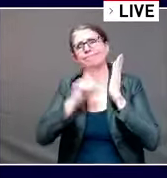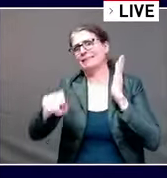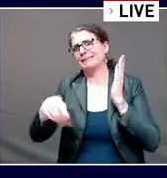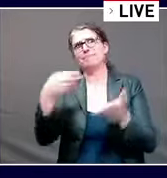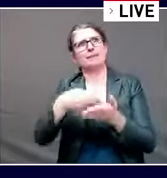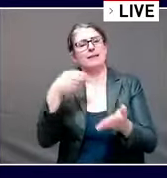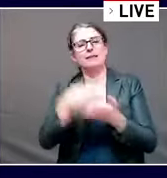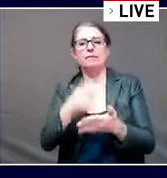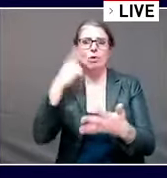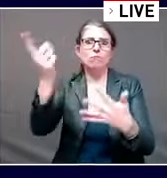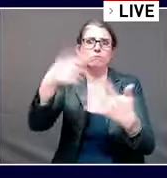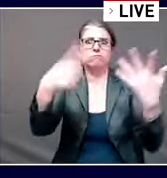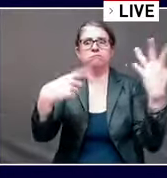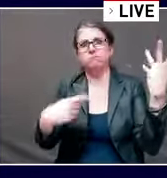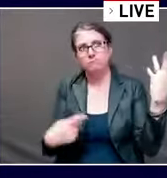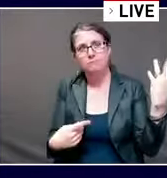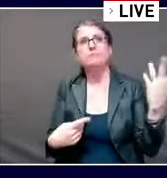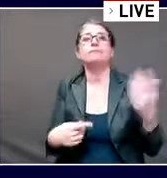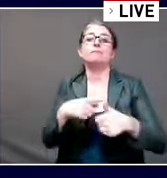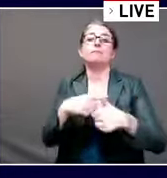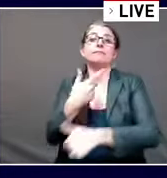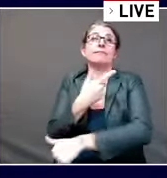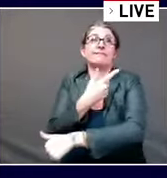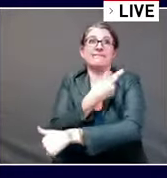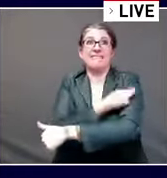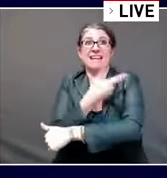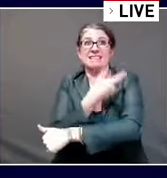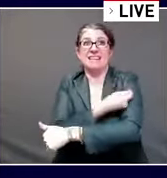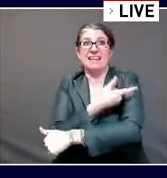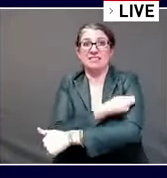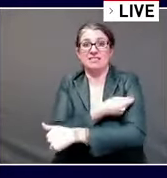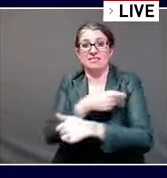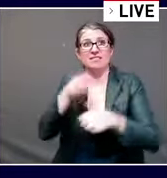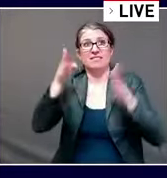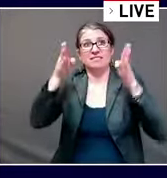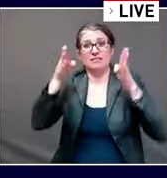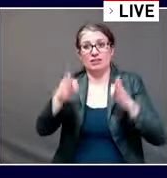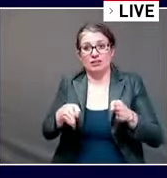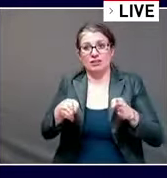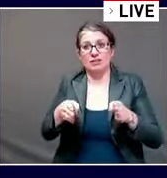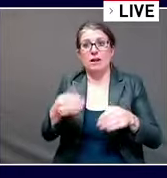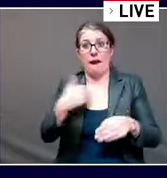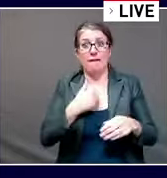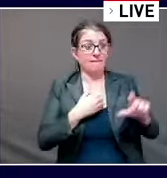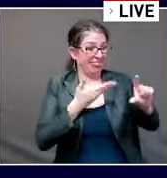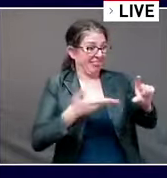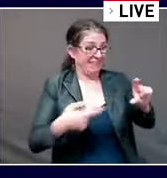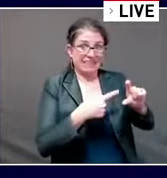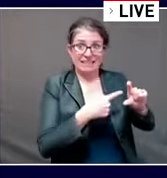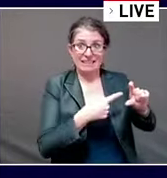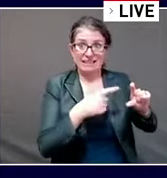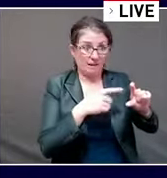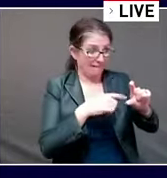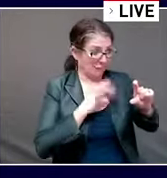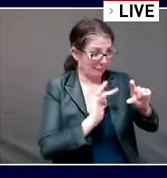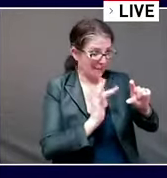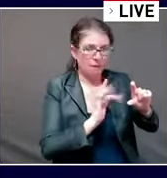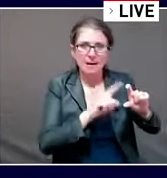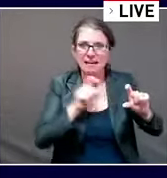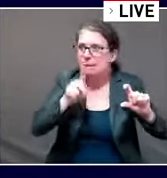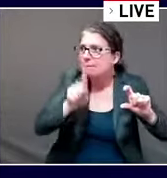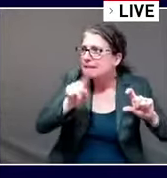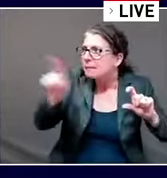first is for vaccinators. It's all great to have a vaccine, but we've got to have folks who can administer it. So that's